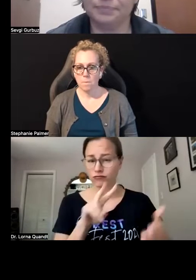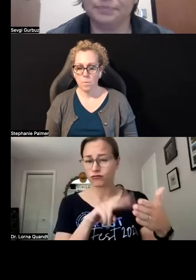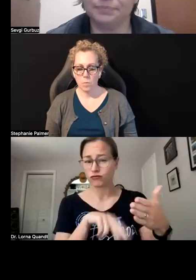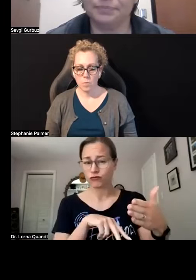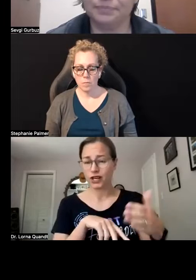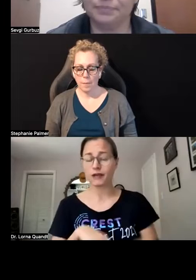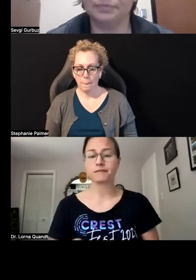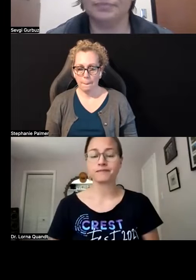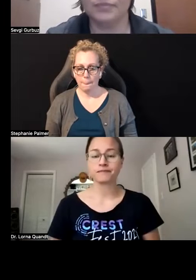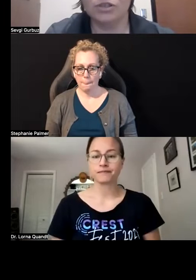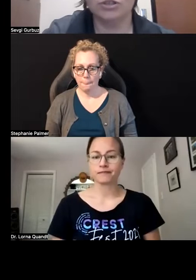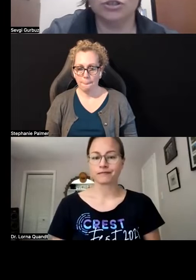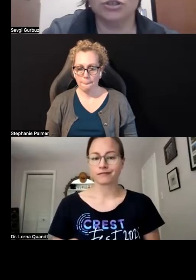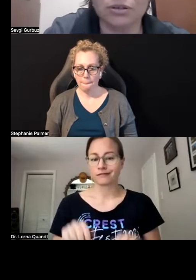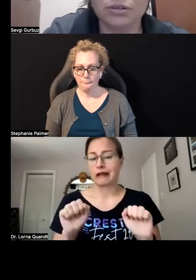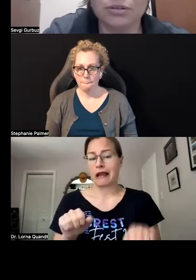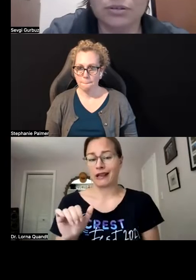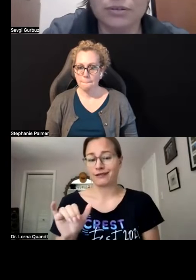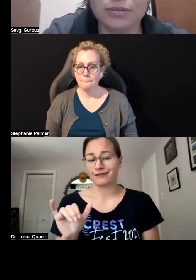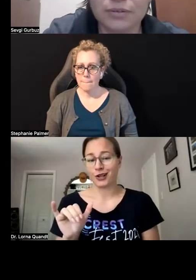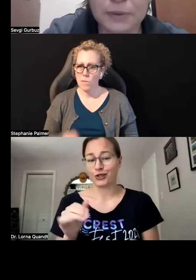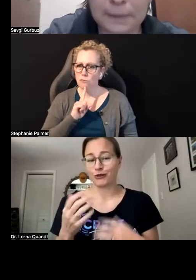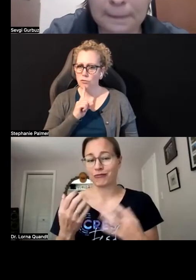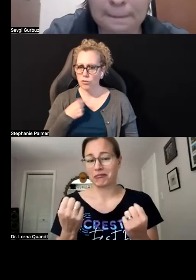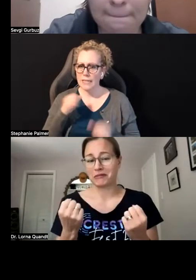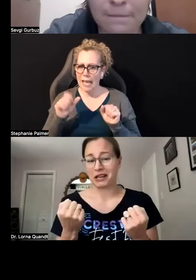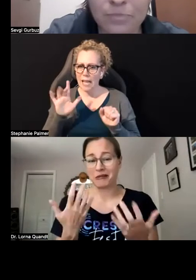not sure if you want to open the Q&A yourself and just read it, or.